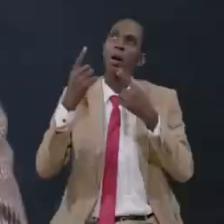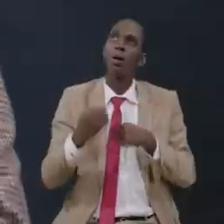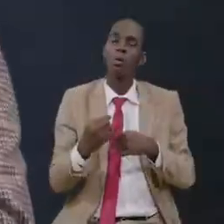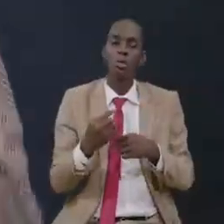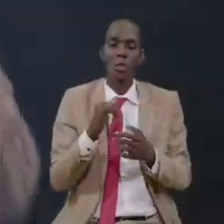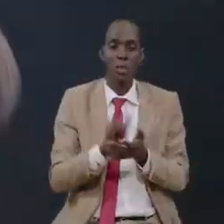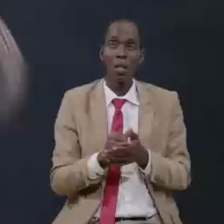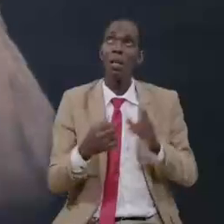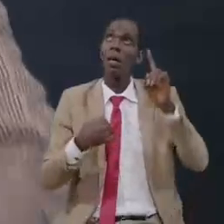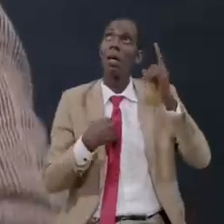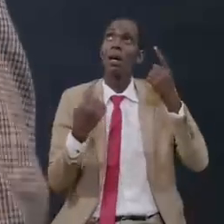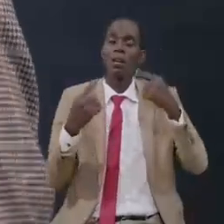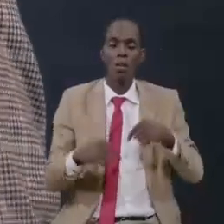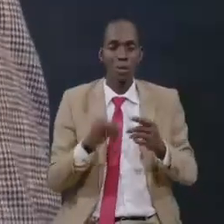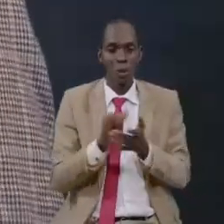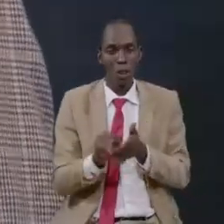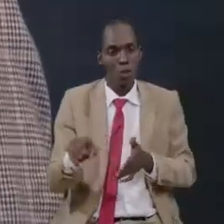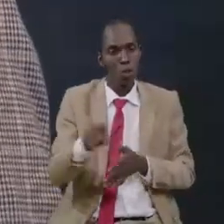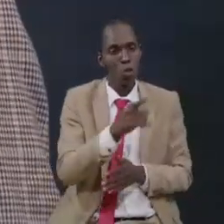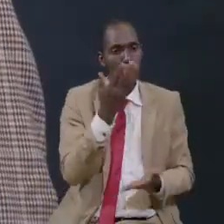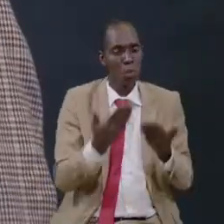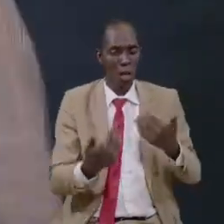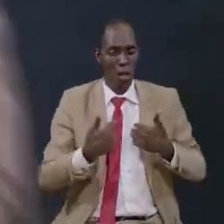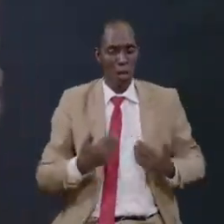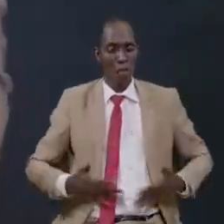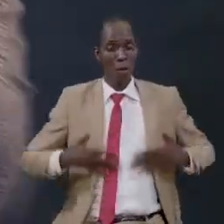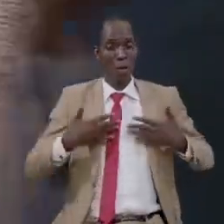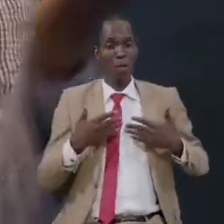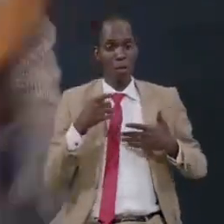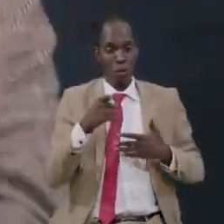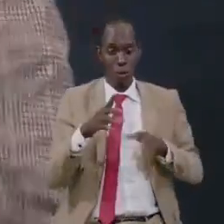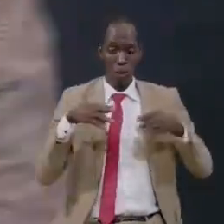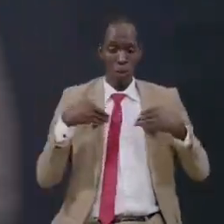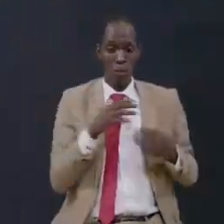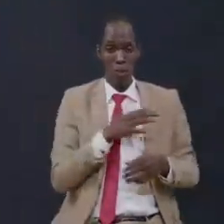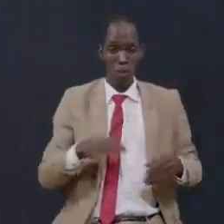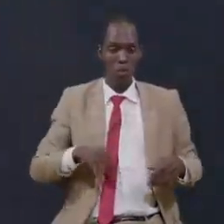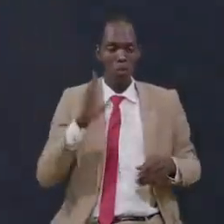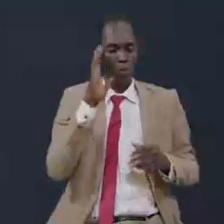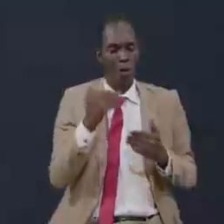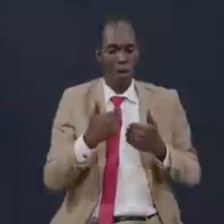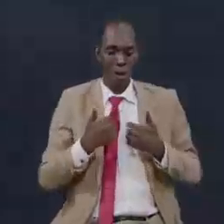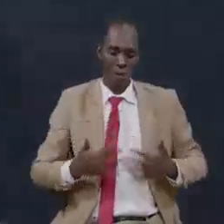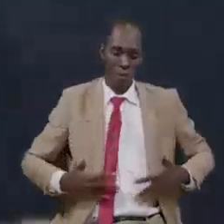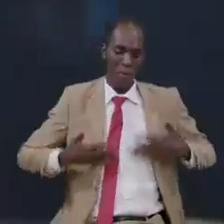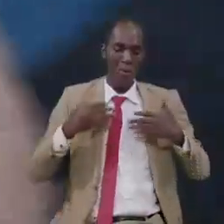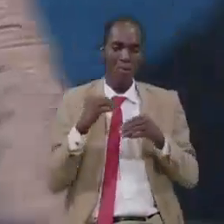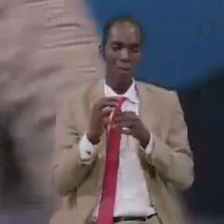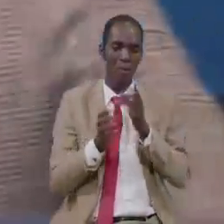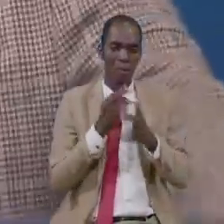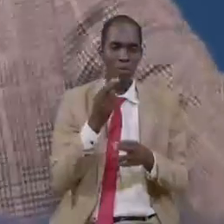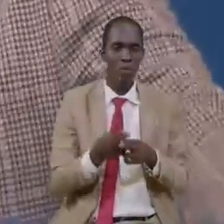Now he has come, life will come to you. Redemption comes to you. Redemption